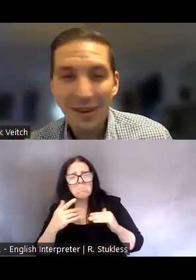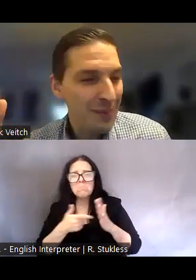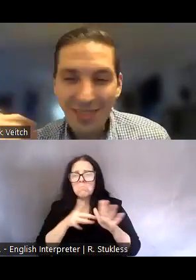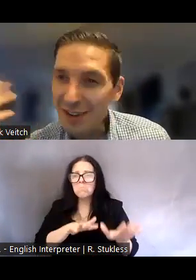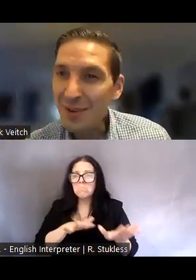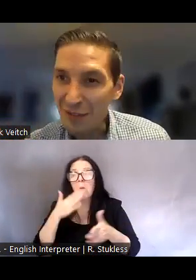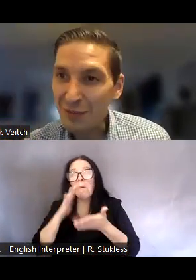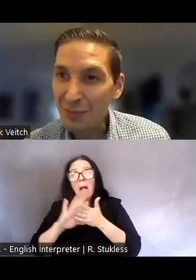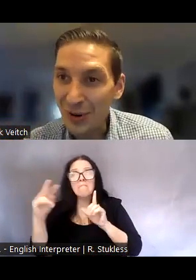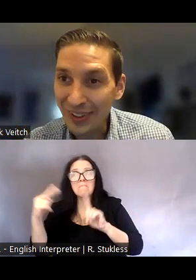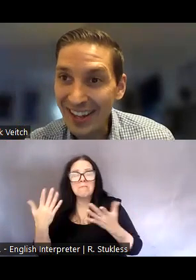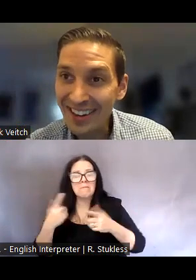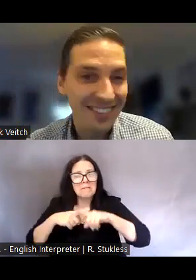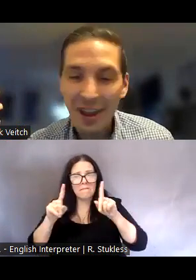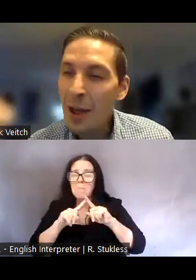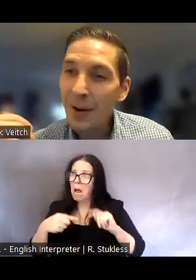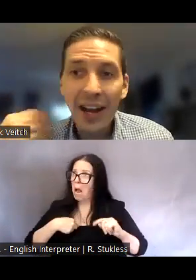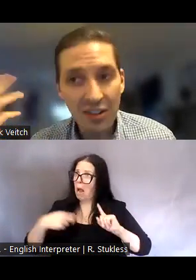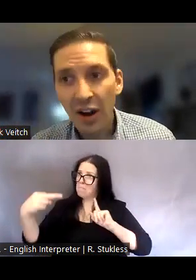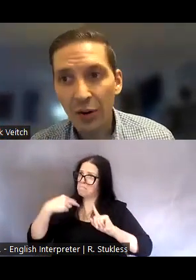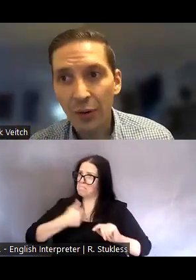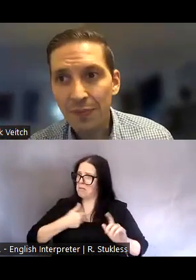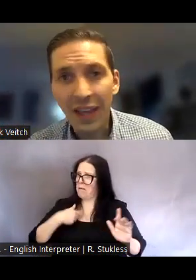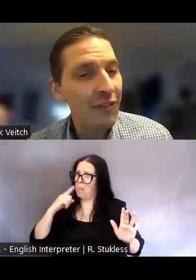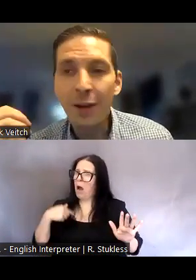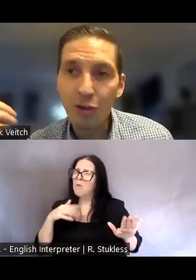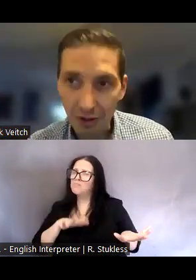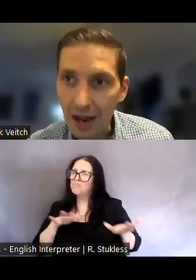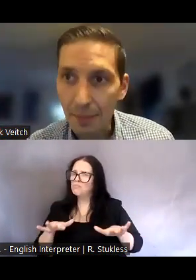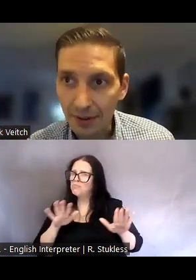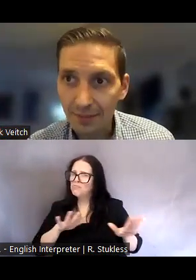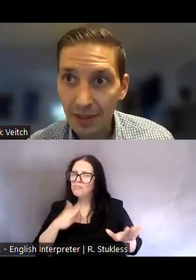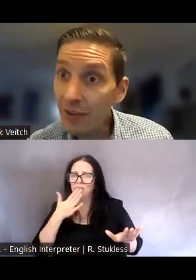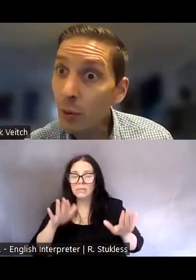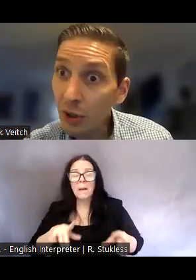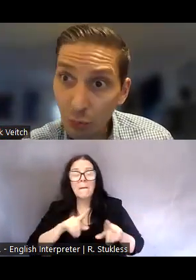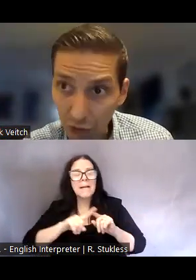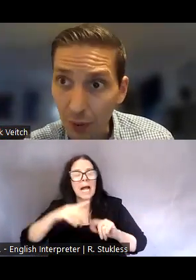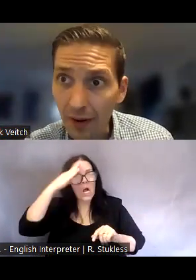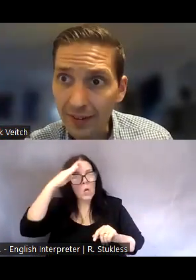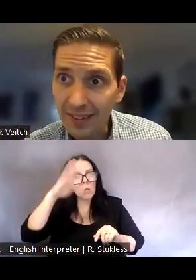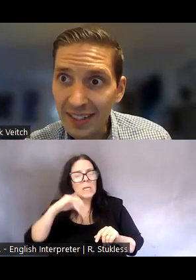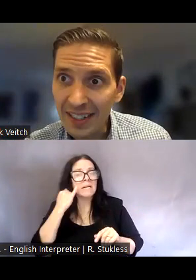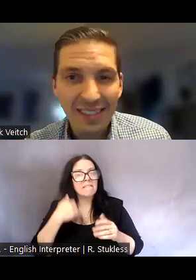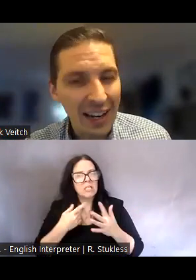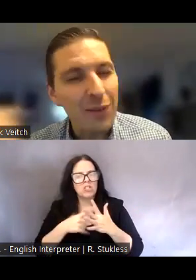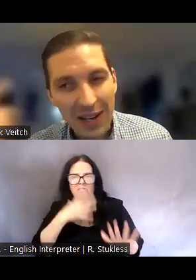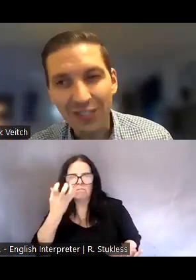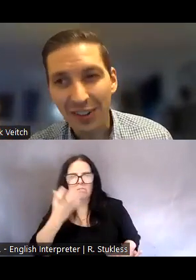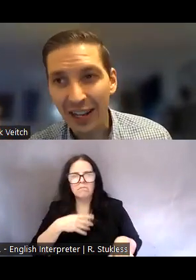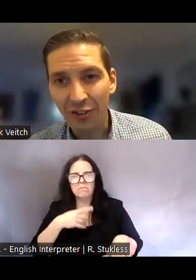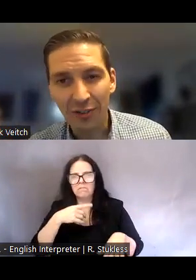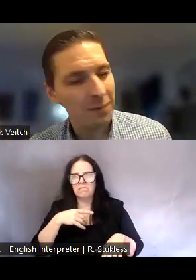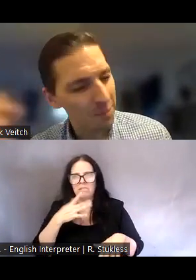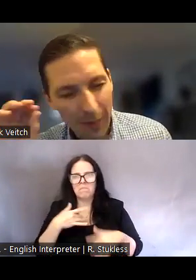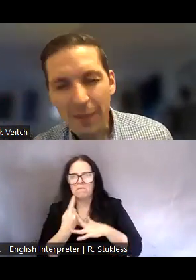say different, but I think of myself as pretty relaxed. But I know if I'm short tempered, if I'm quick to respond, that